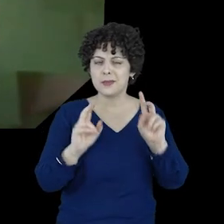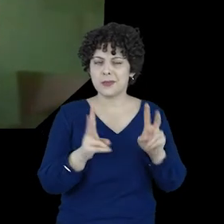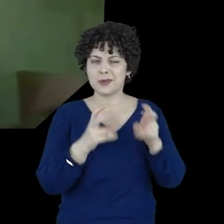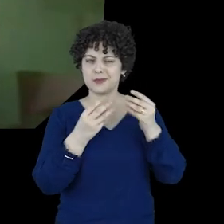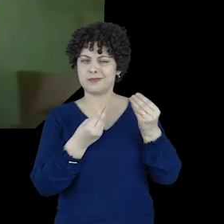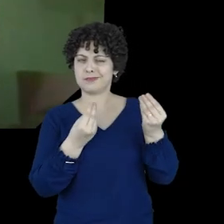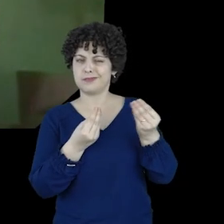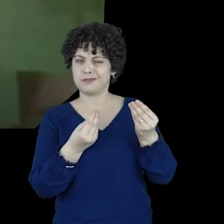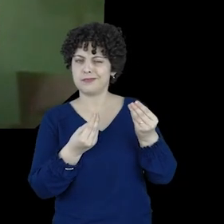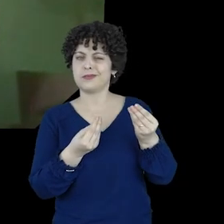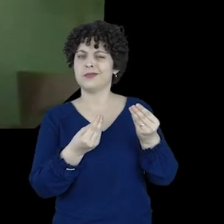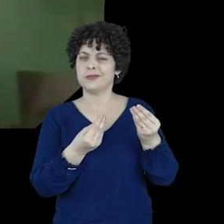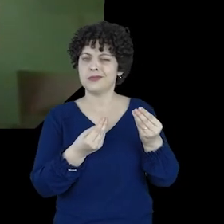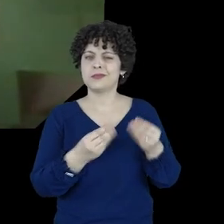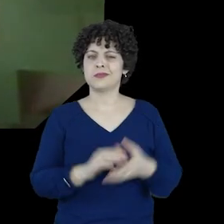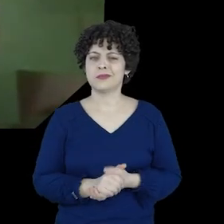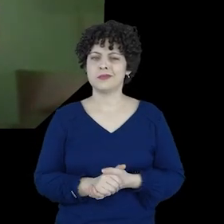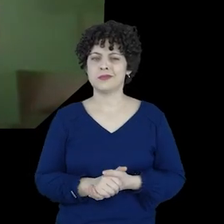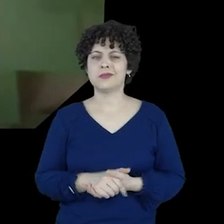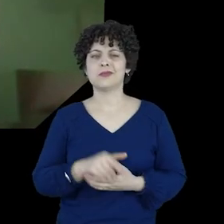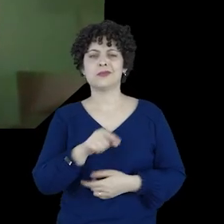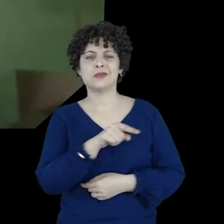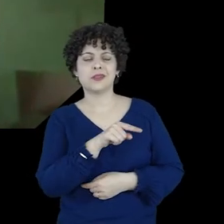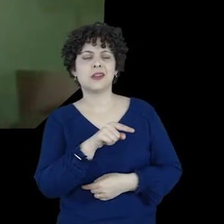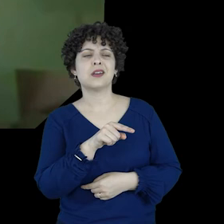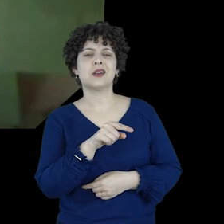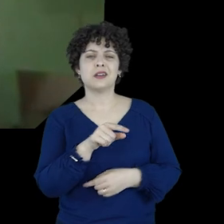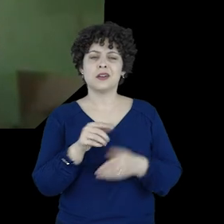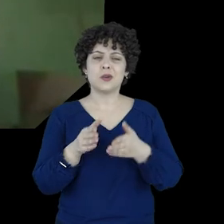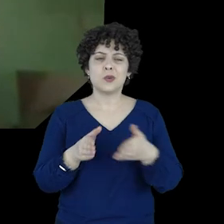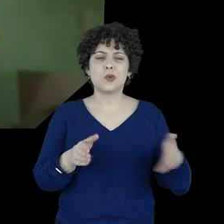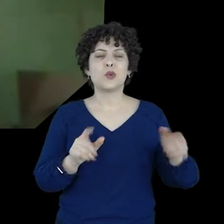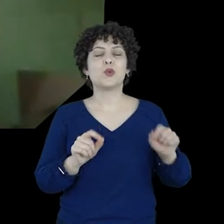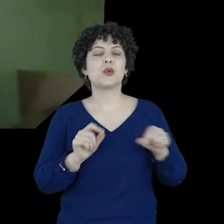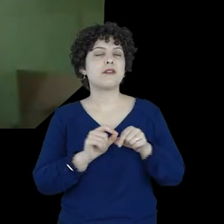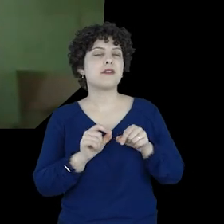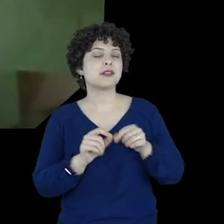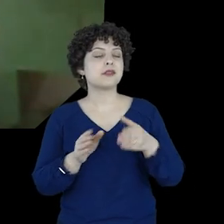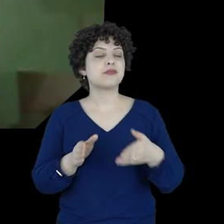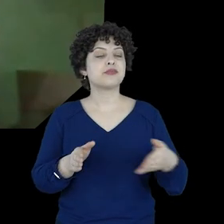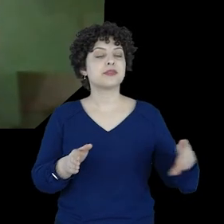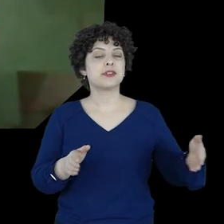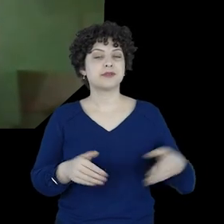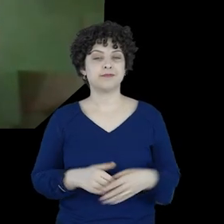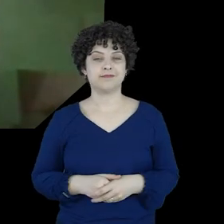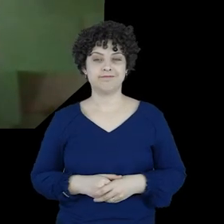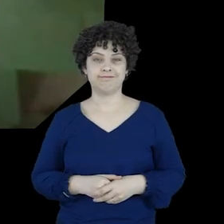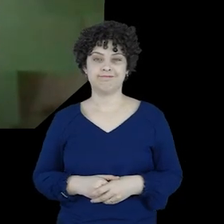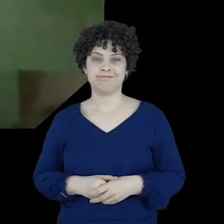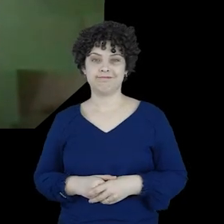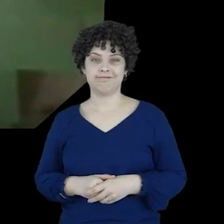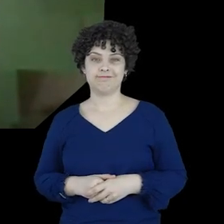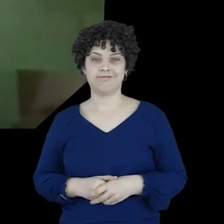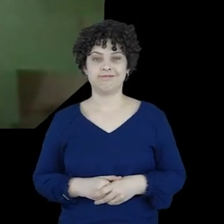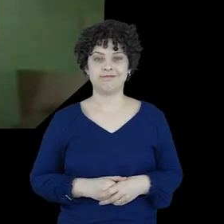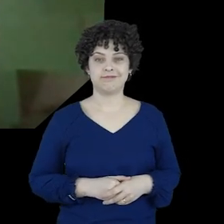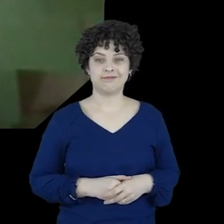spot the red flags should they encounter any of them online, and know what to